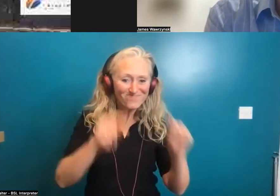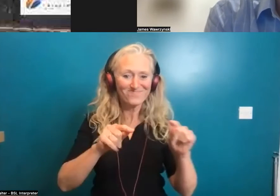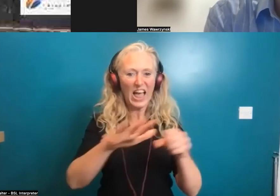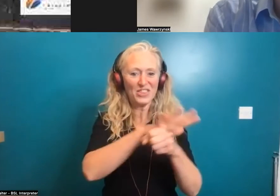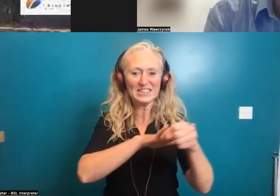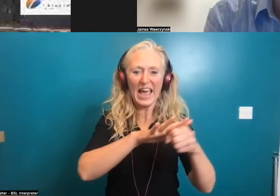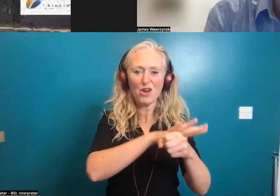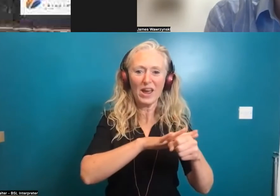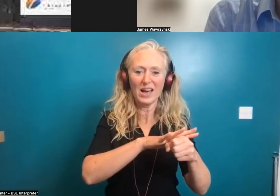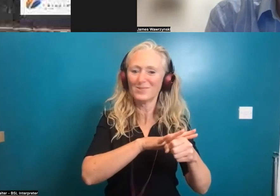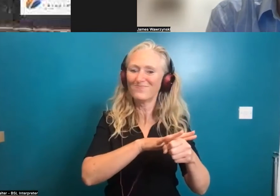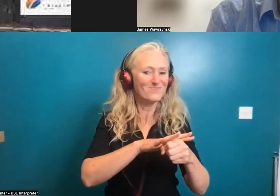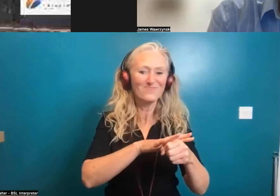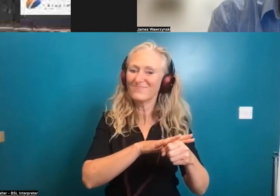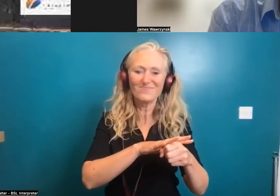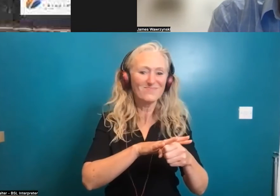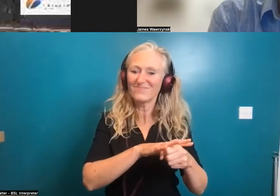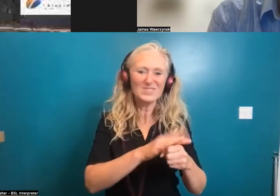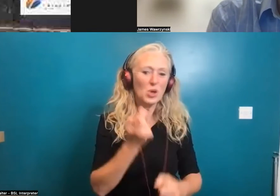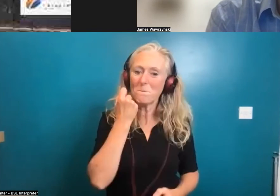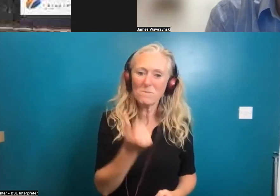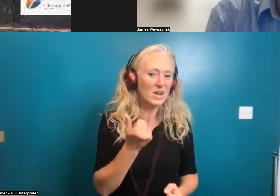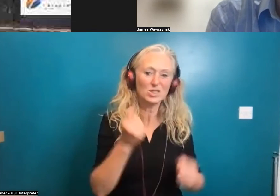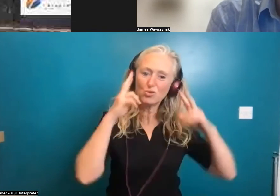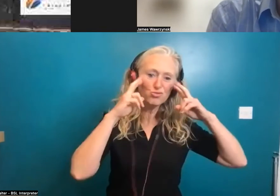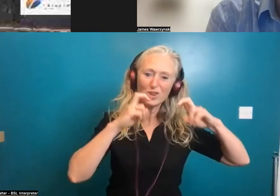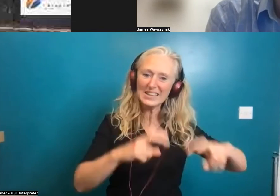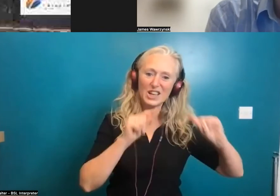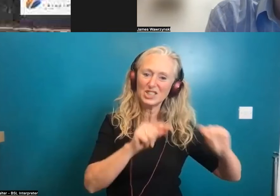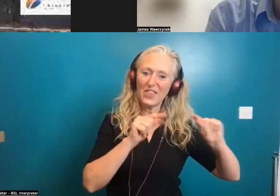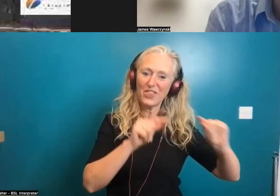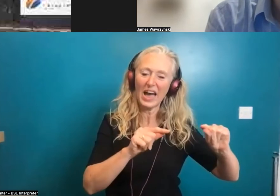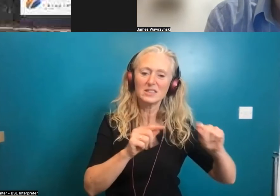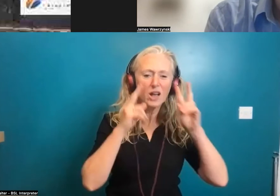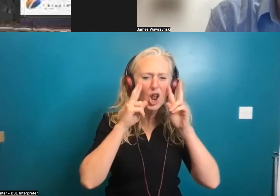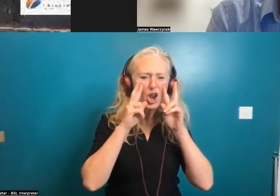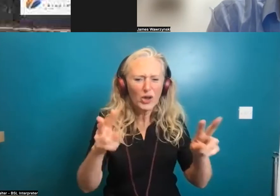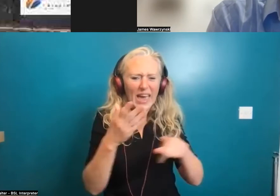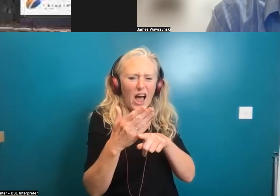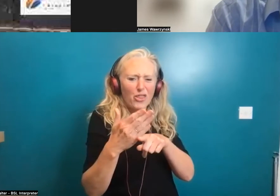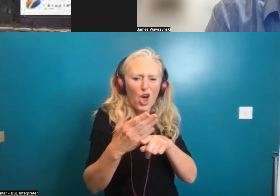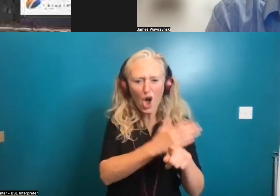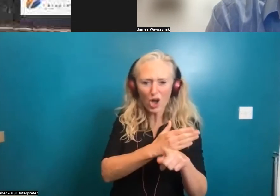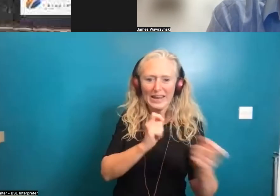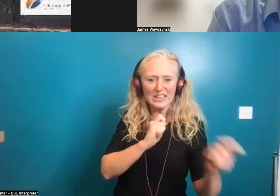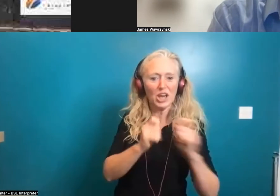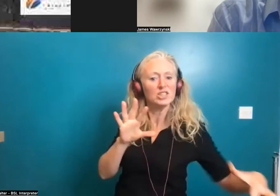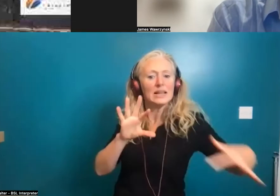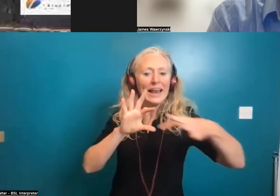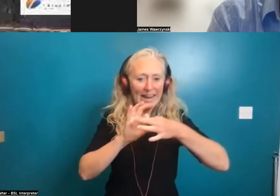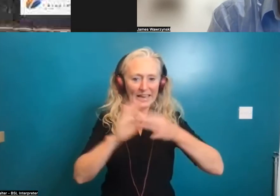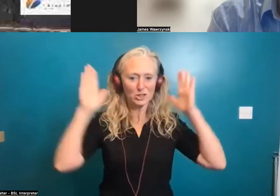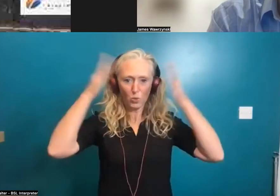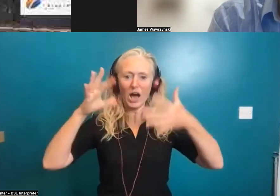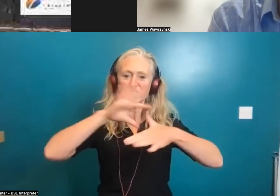not so well studied. So looking at the very early changes that happen in Usher syndrome, and